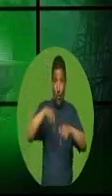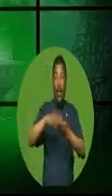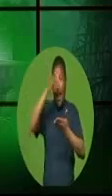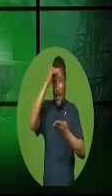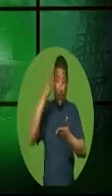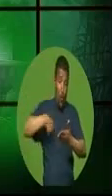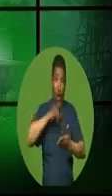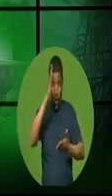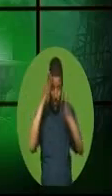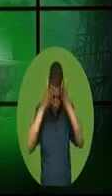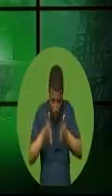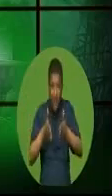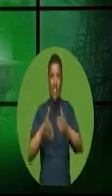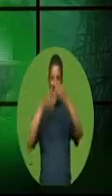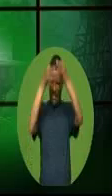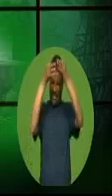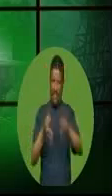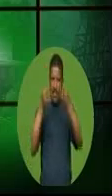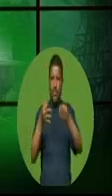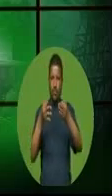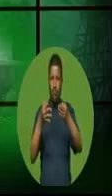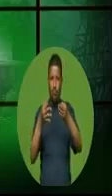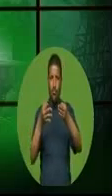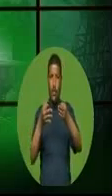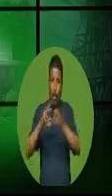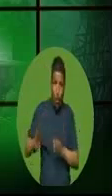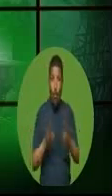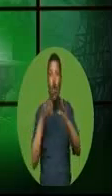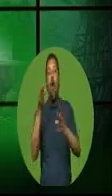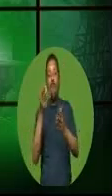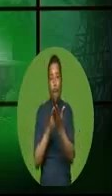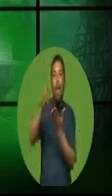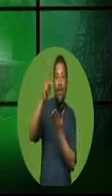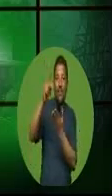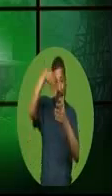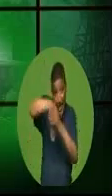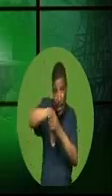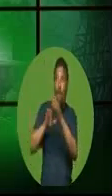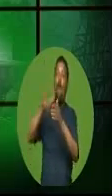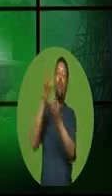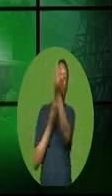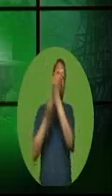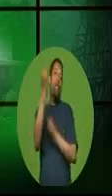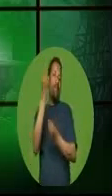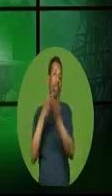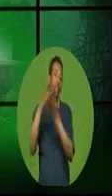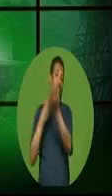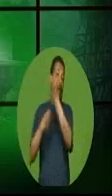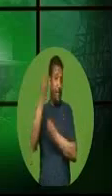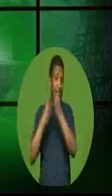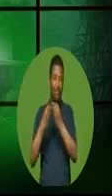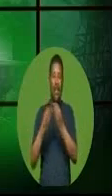we will focus on the restrictions and modes of payment in foreign trade. Let's